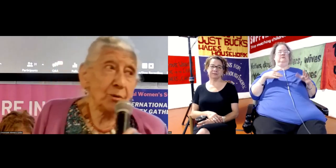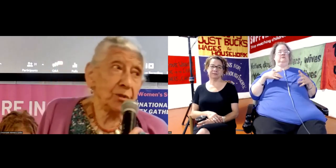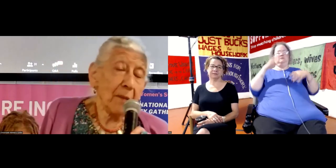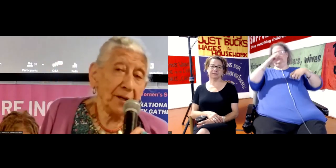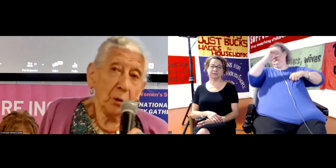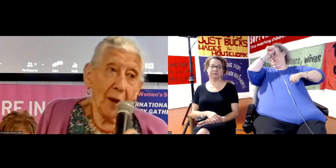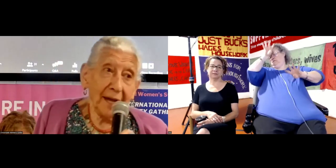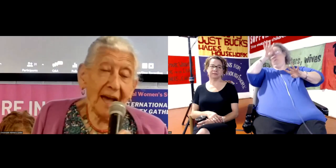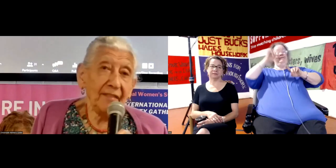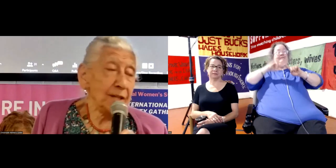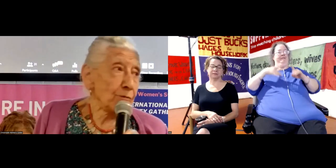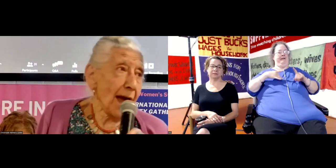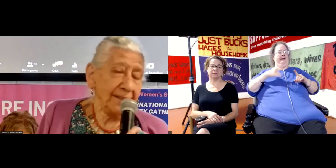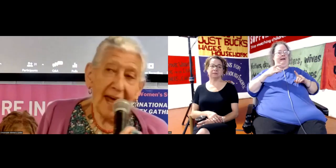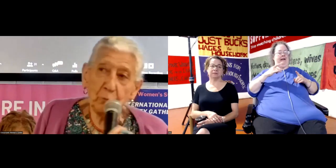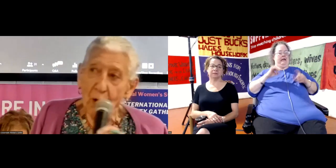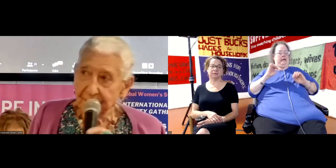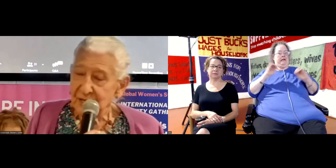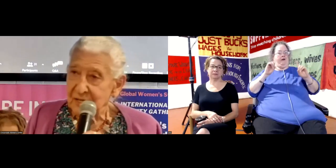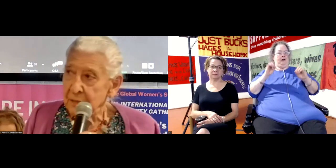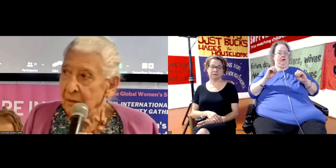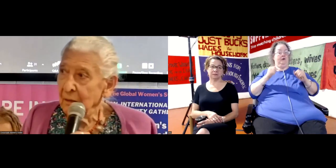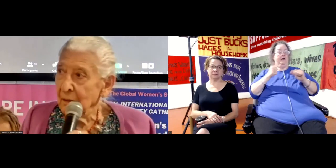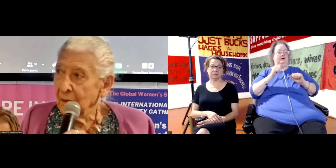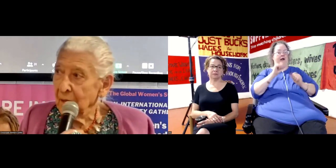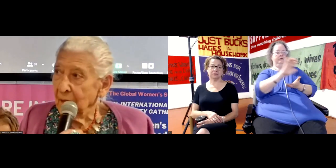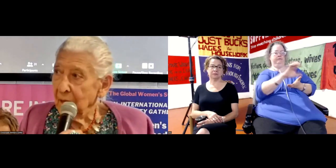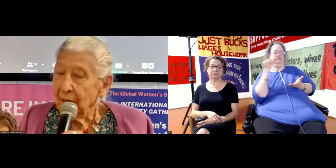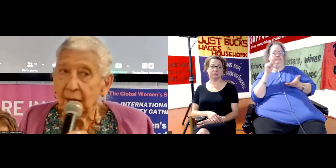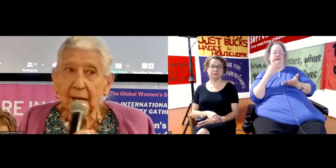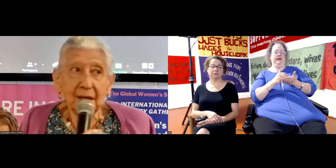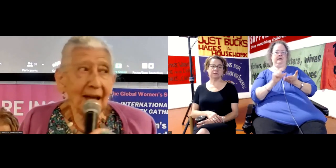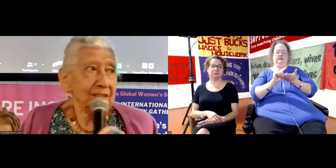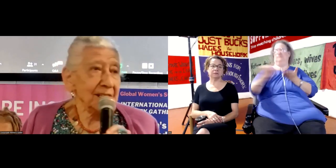they took the money away. And they tried that once in